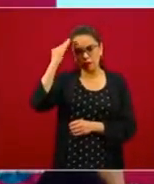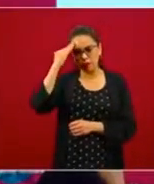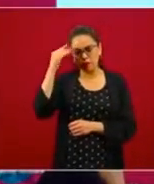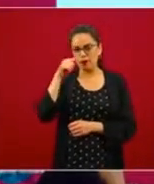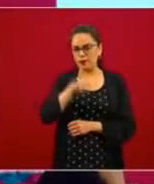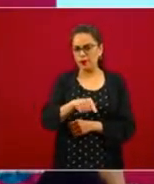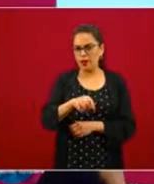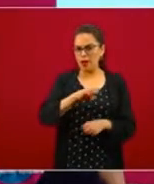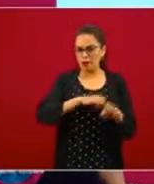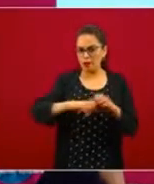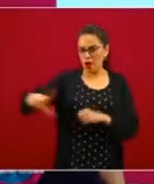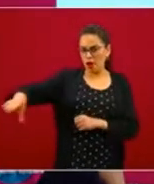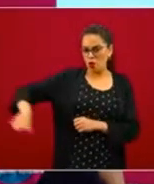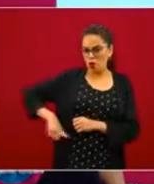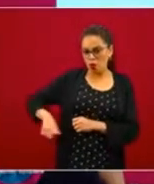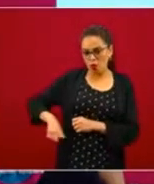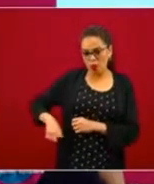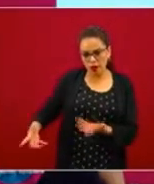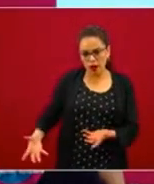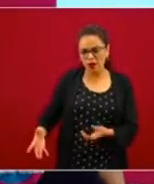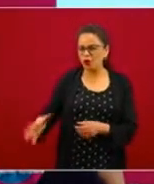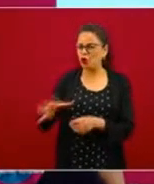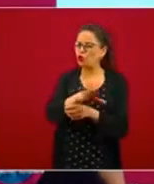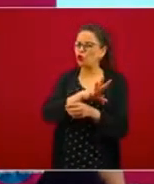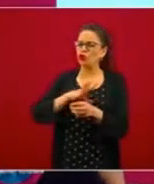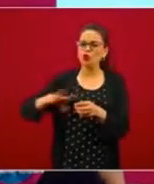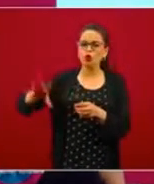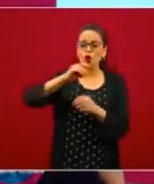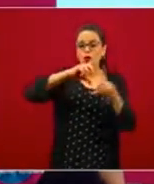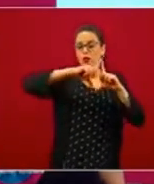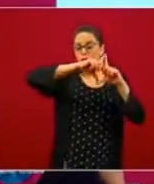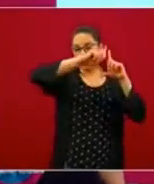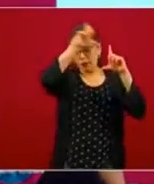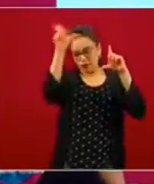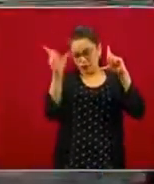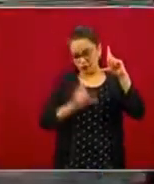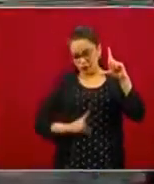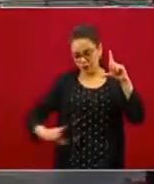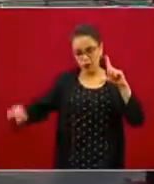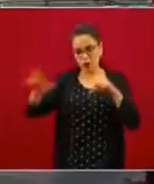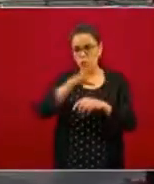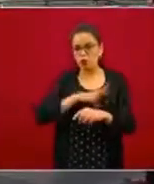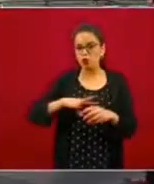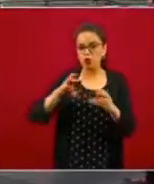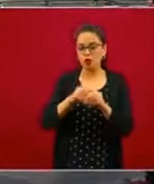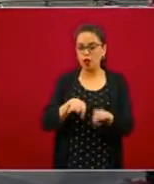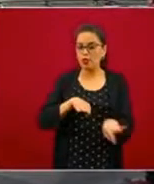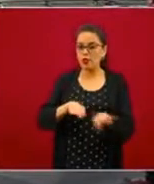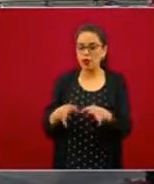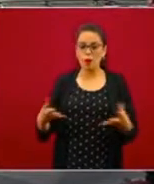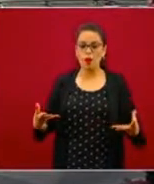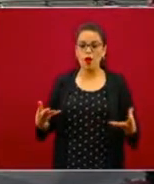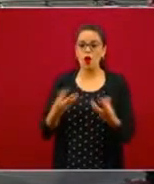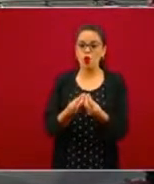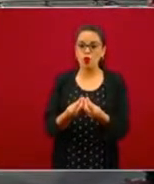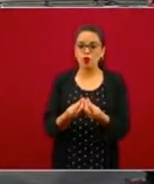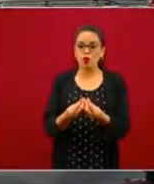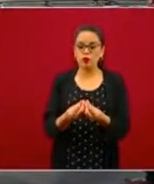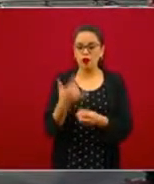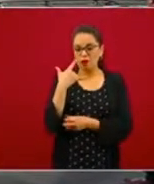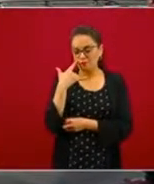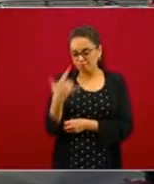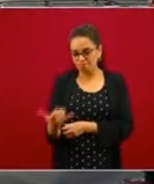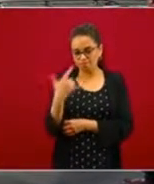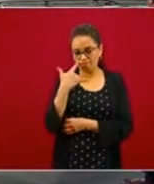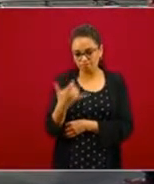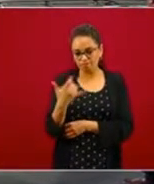es government at tarea all de levels. toda And la that's sociedad, a de todo el task for país, everyone, for the de toda la entire nación. country. En ese sentido, como lo saben, In that a partir del sense,